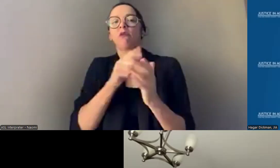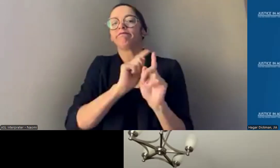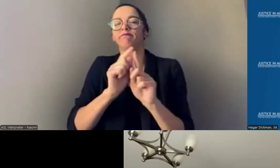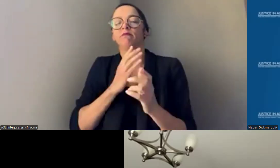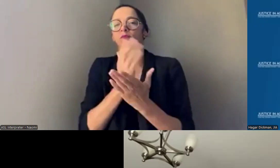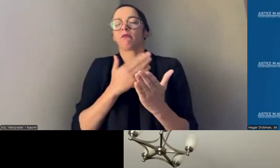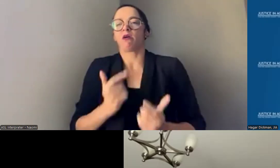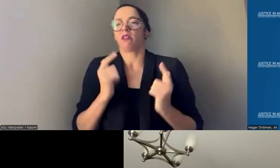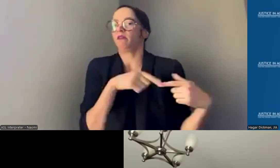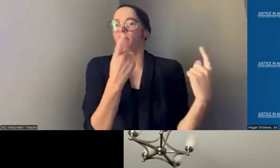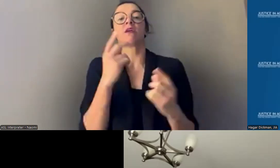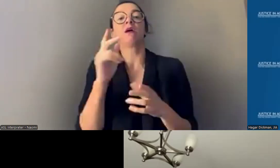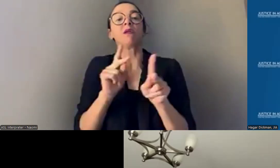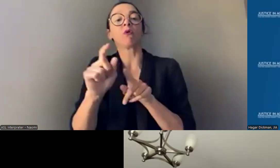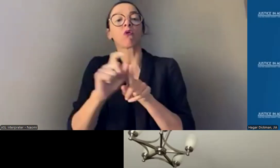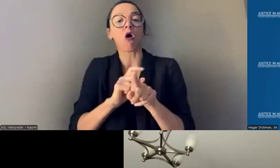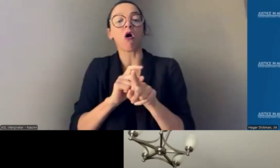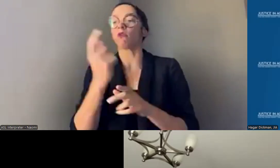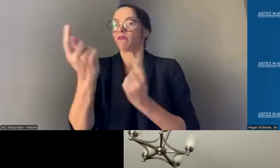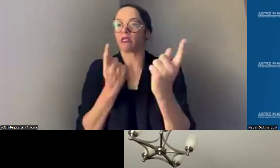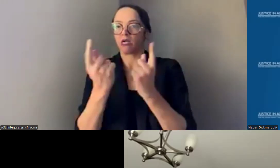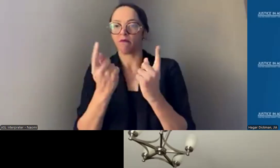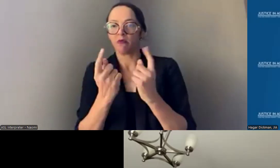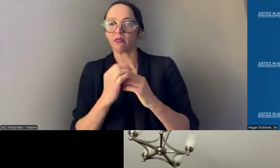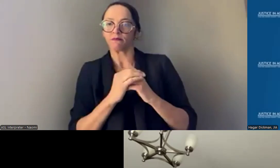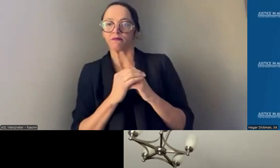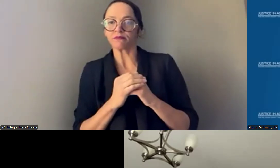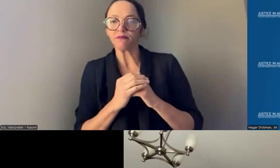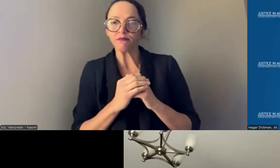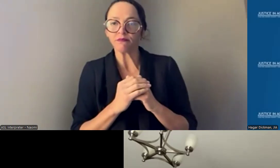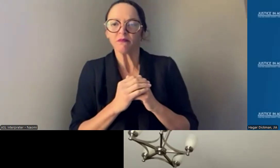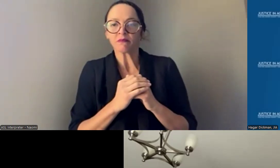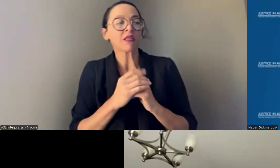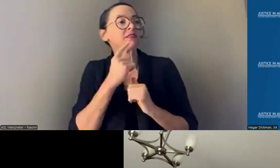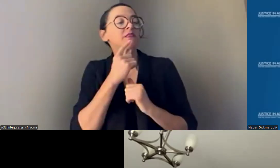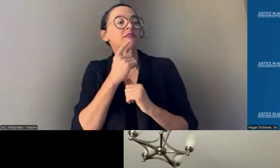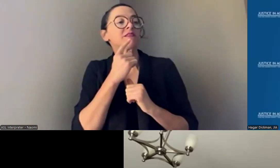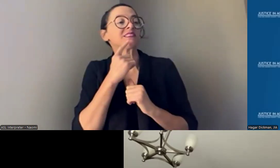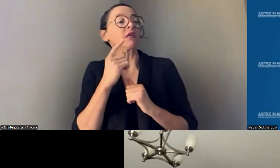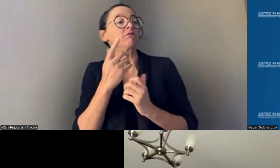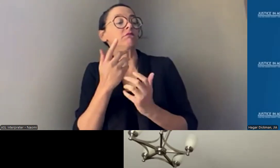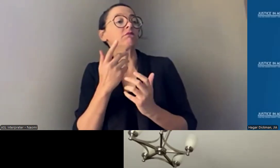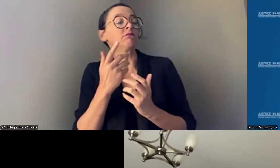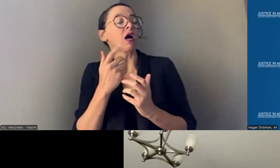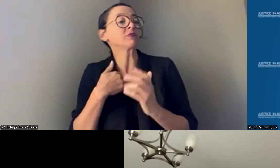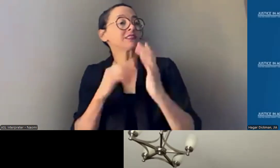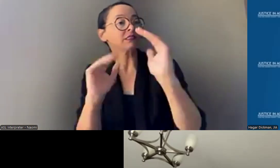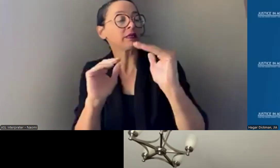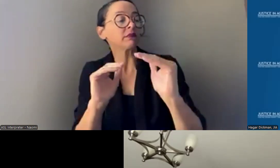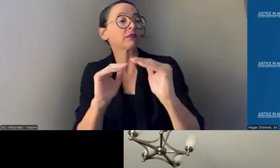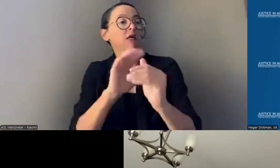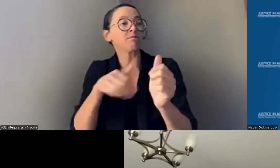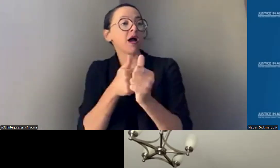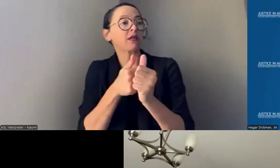call me and say they need a backup caregiver. They call the backup service, and Peter, do you